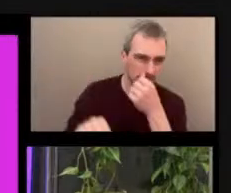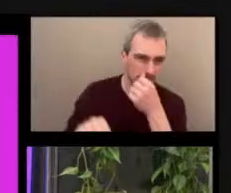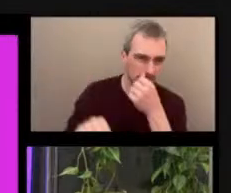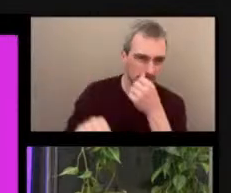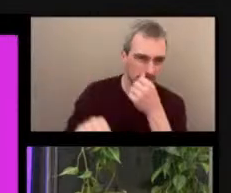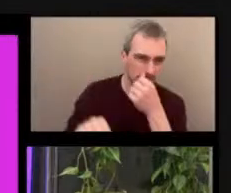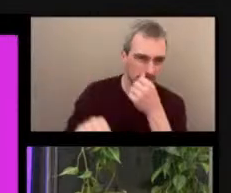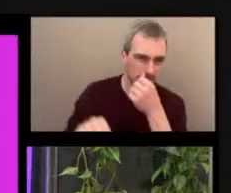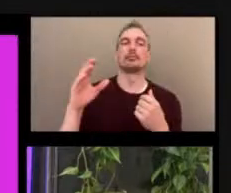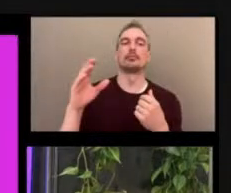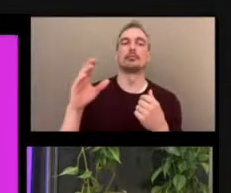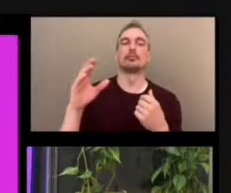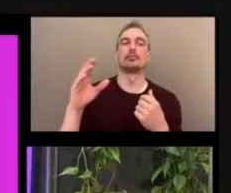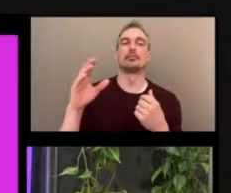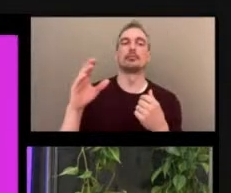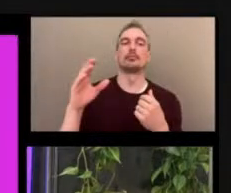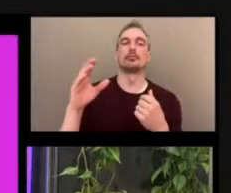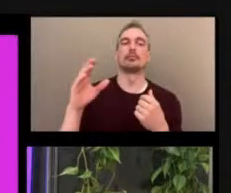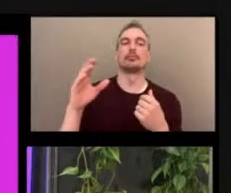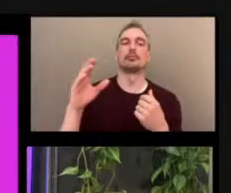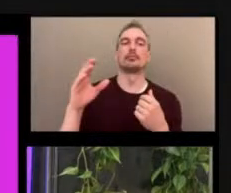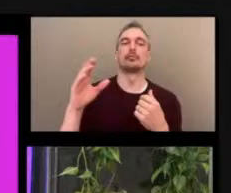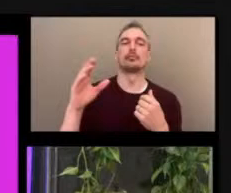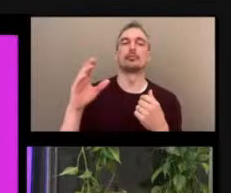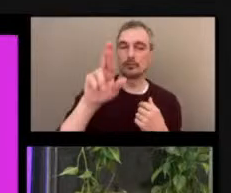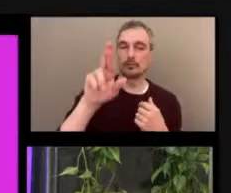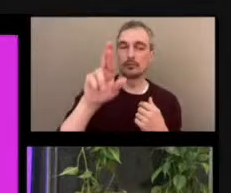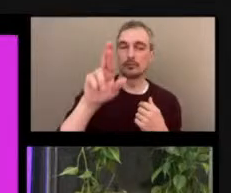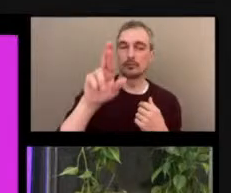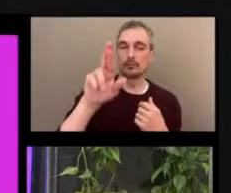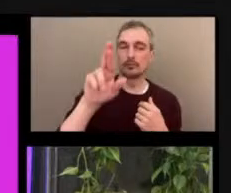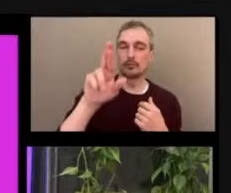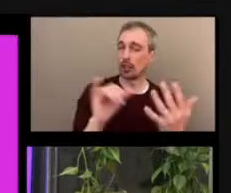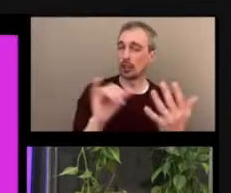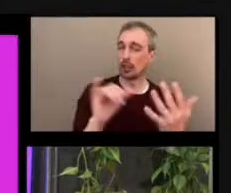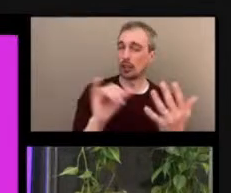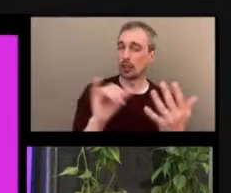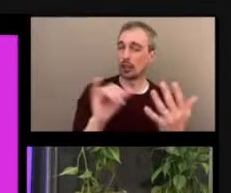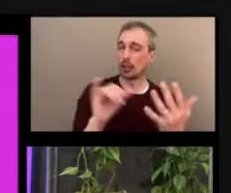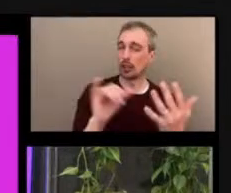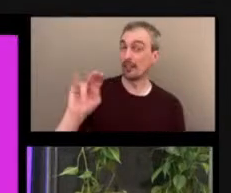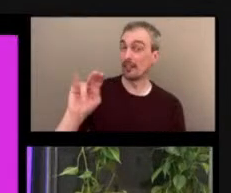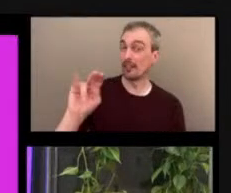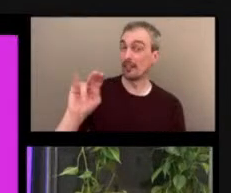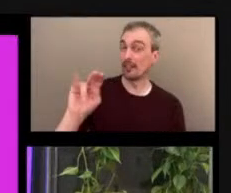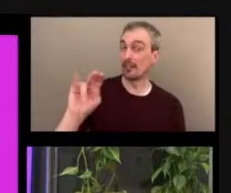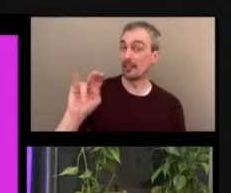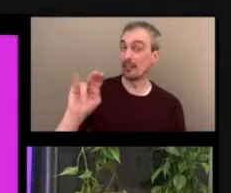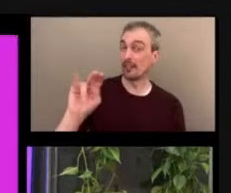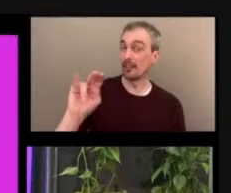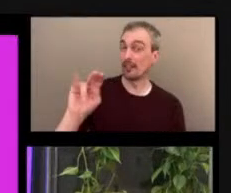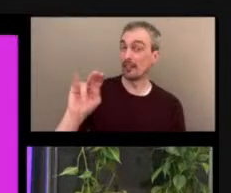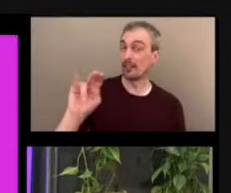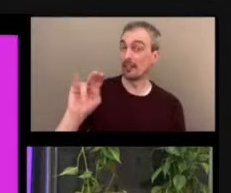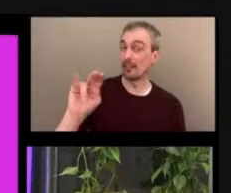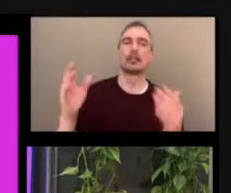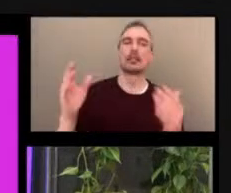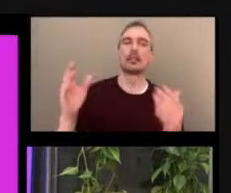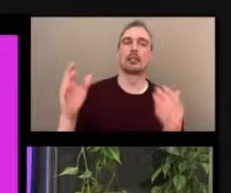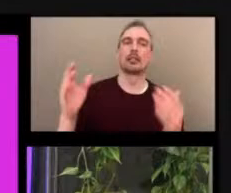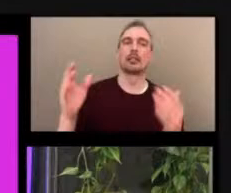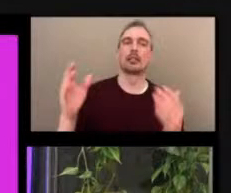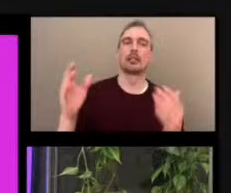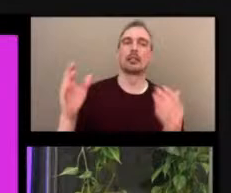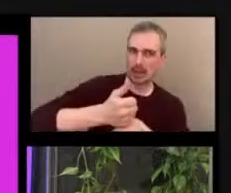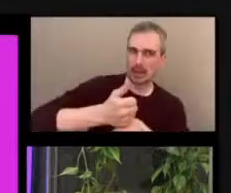Engine, flow-based tests with Axe integrated. So I know DQ has a tool like that, and Cypress is has a